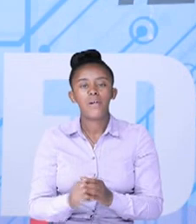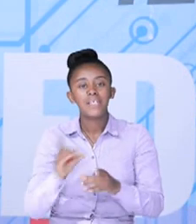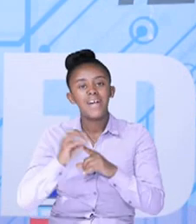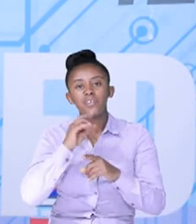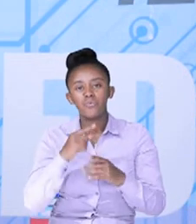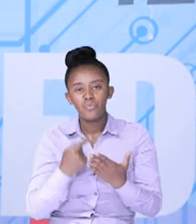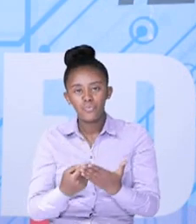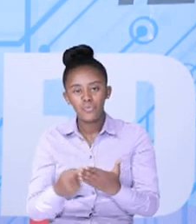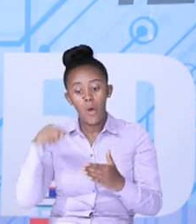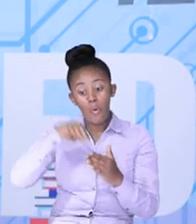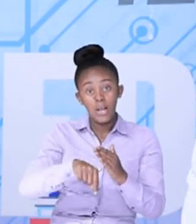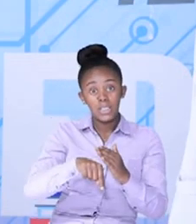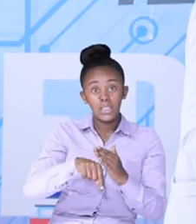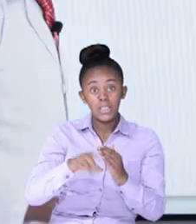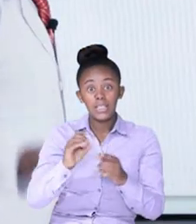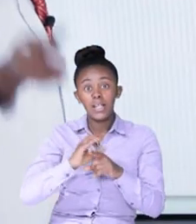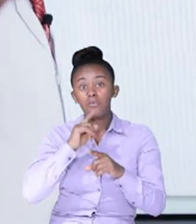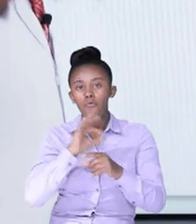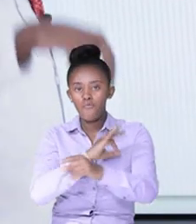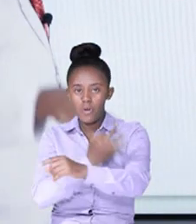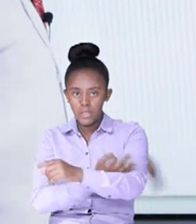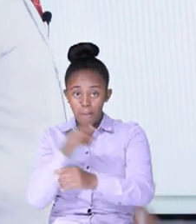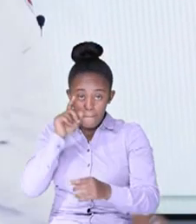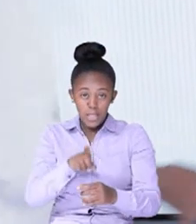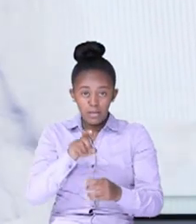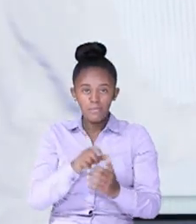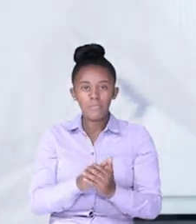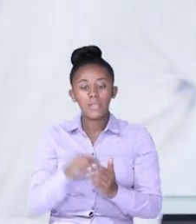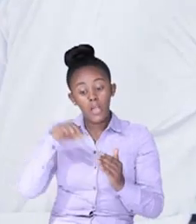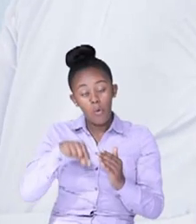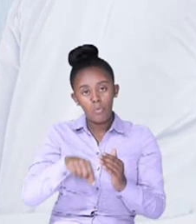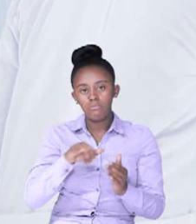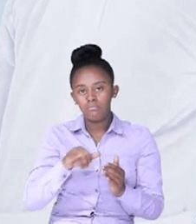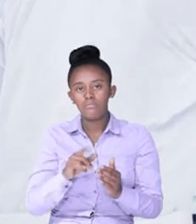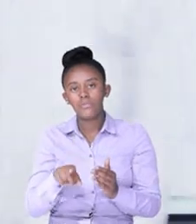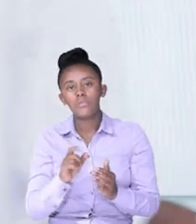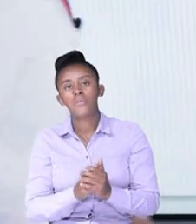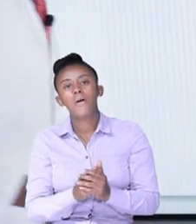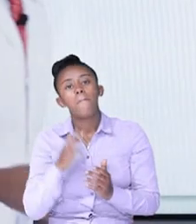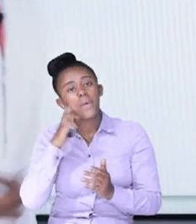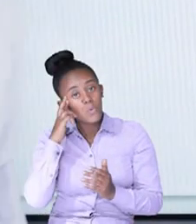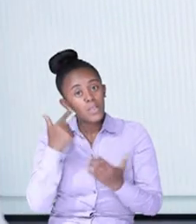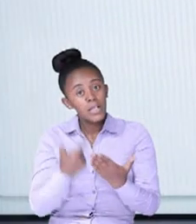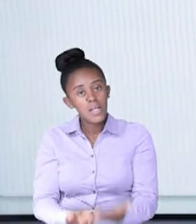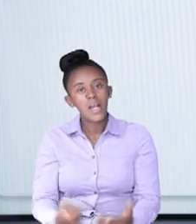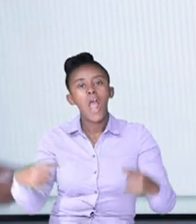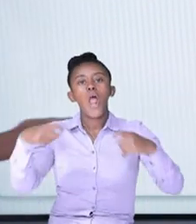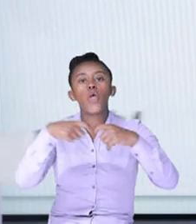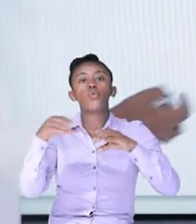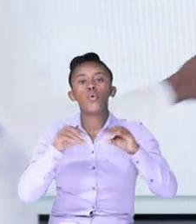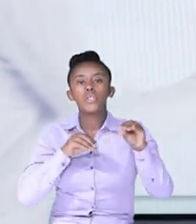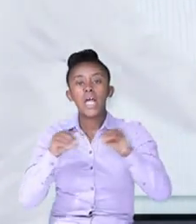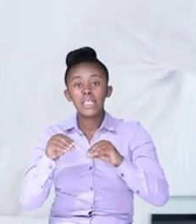field is downward, and the direction of the force must be acting downward as well, because in